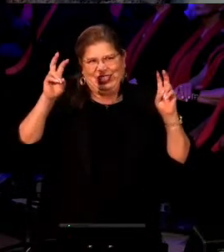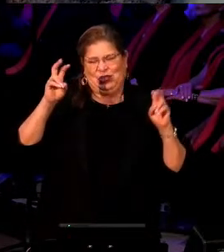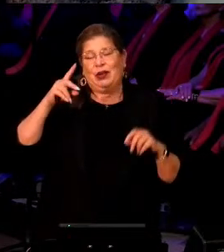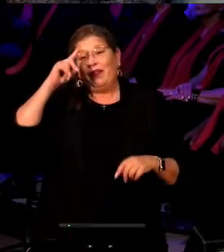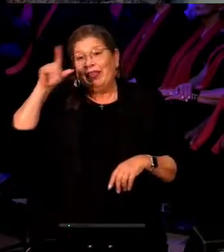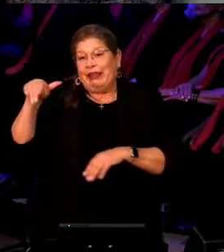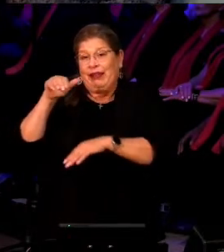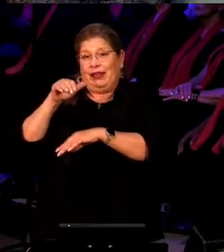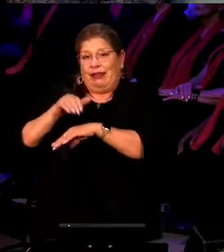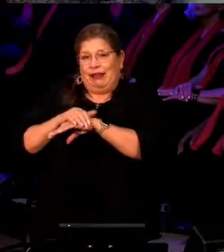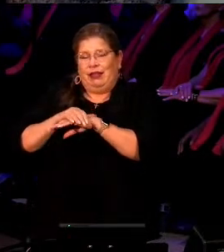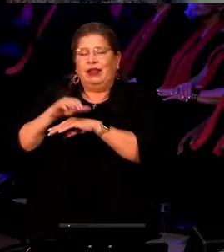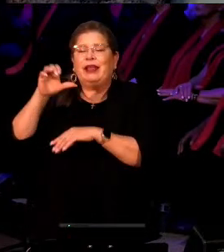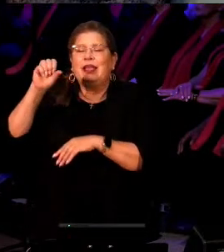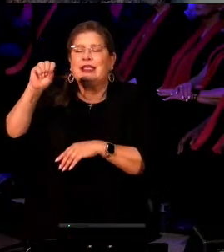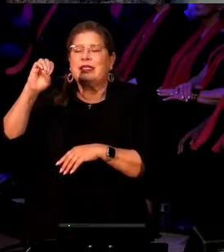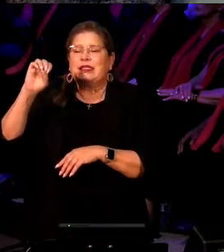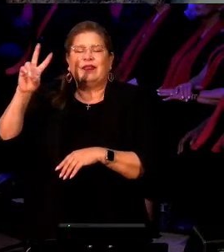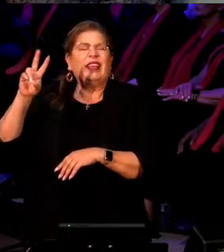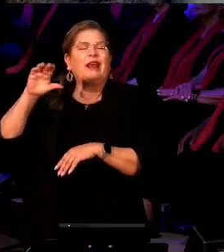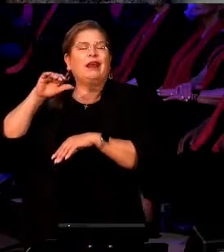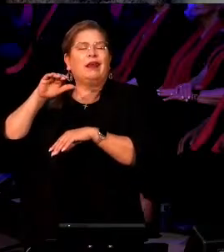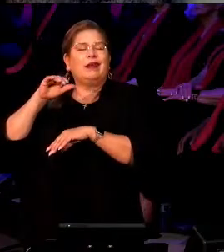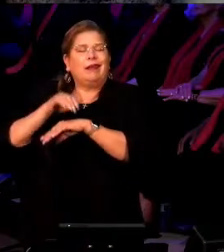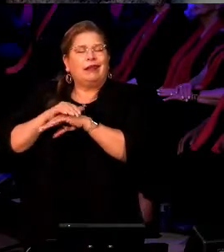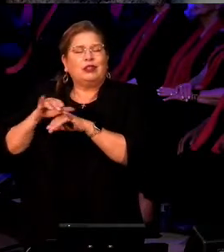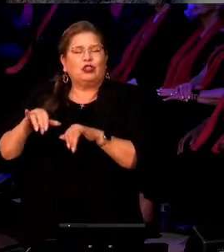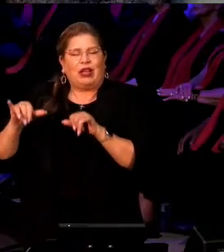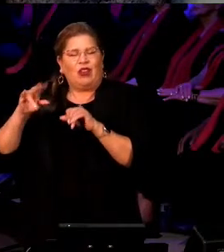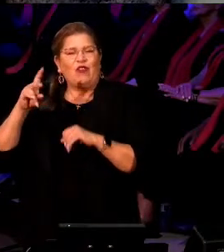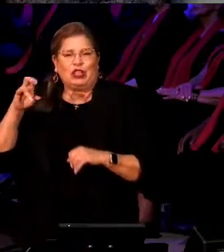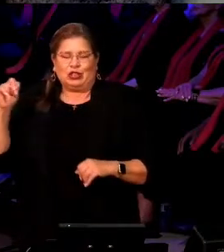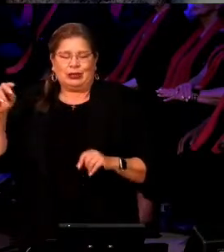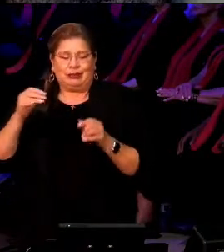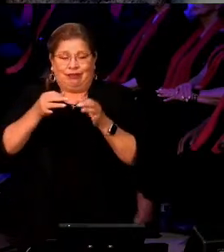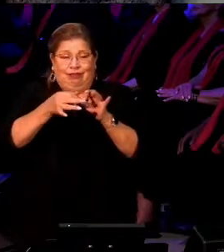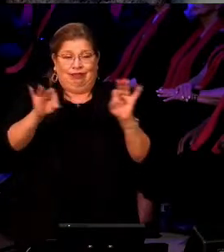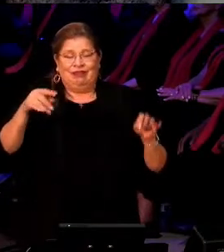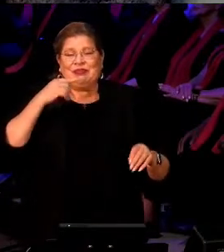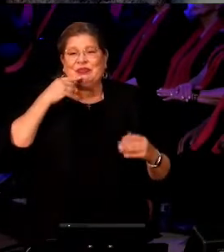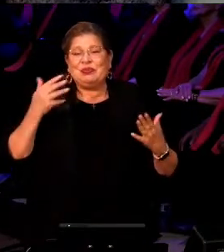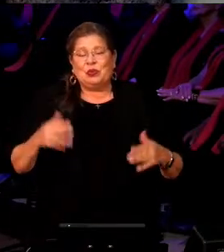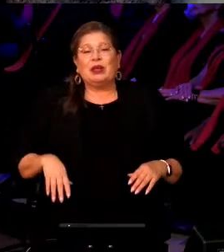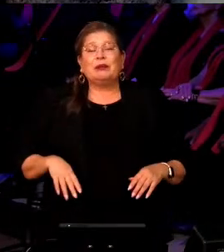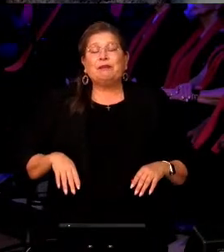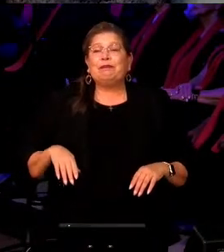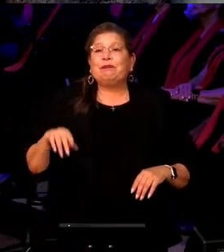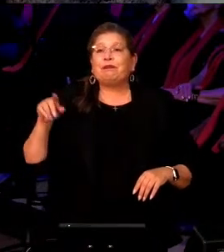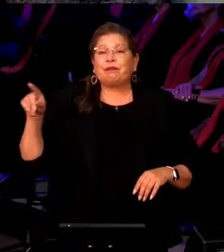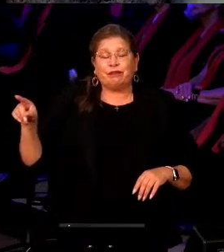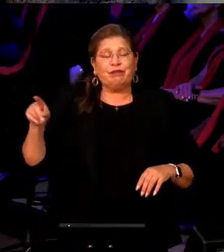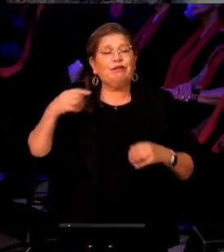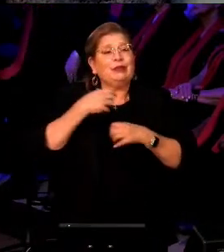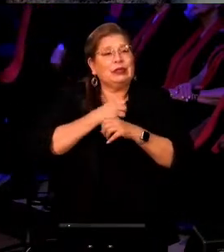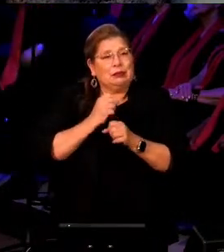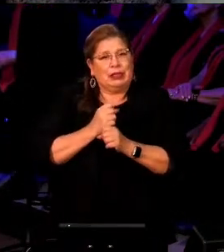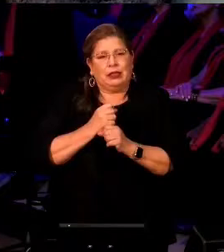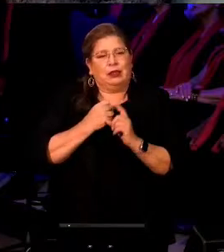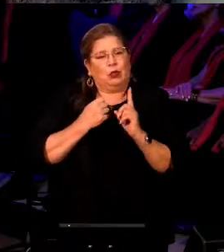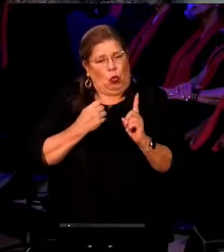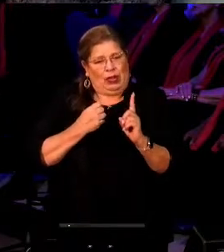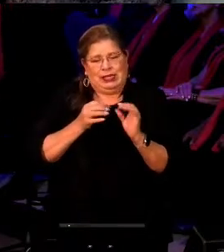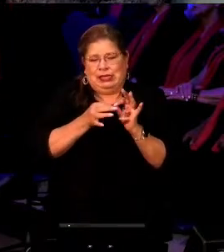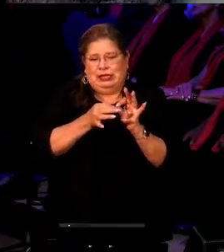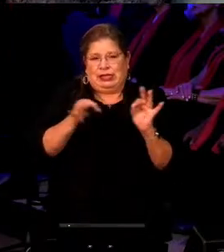English Standard Version, the ESV, does it best. It puts it this way, The ESV creates a standalone